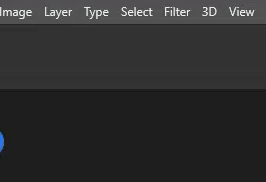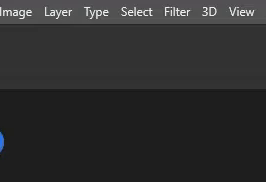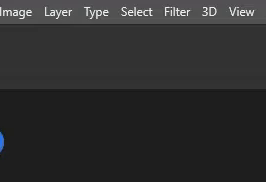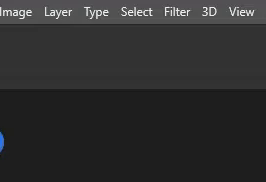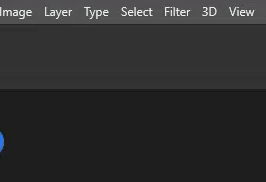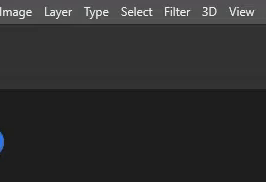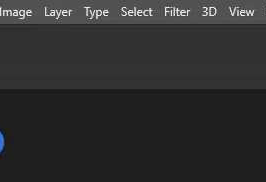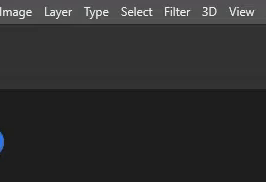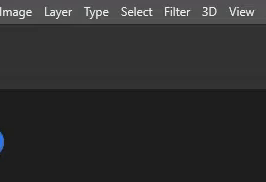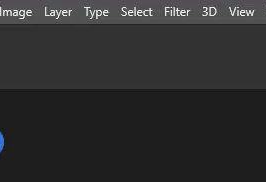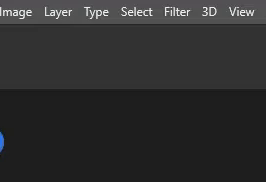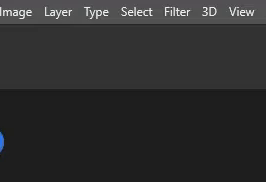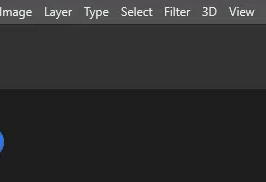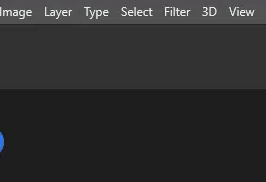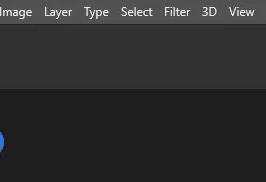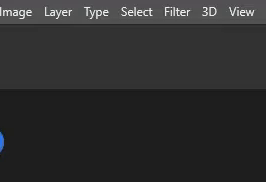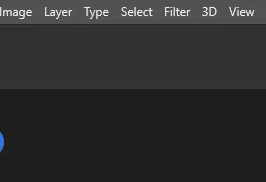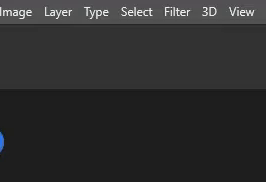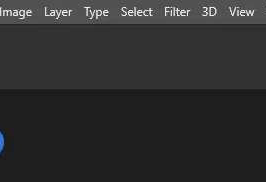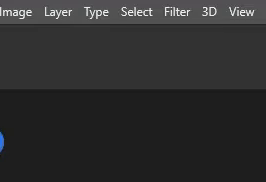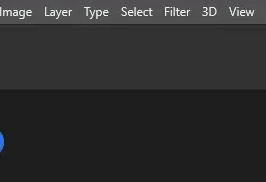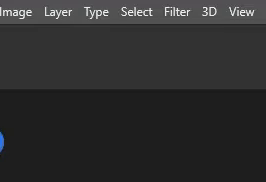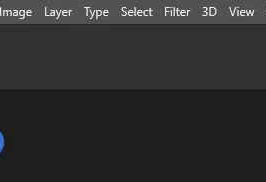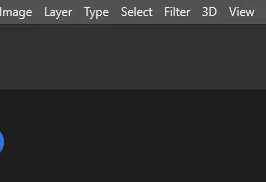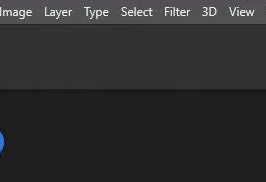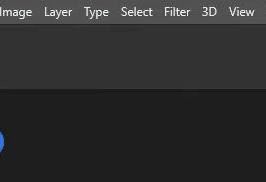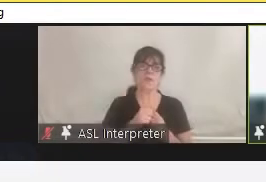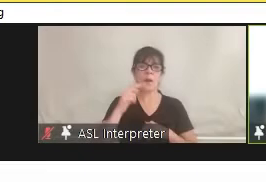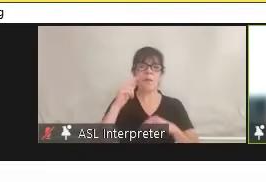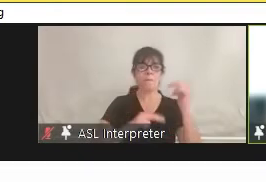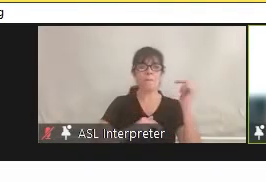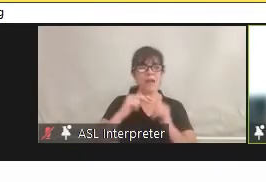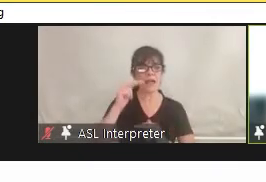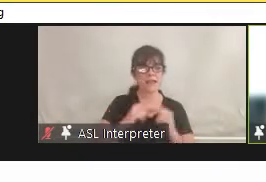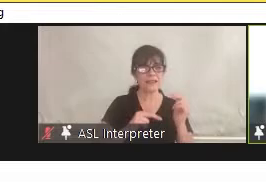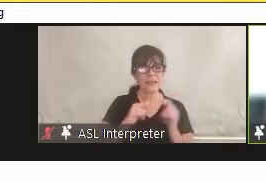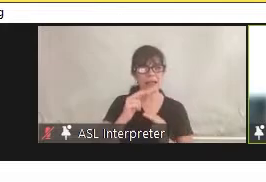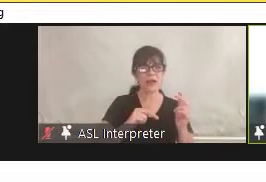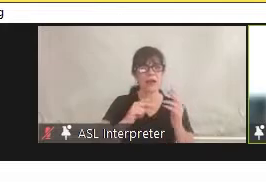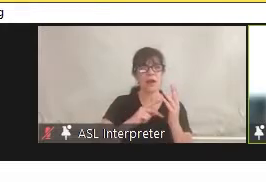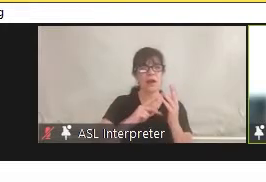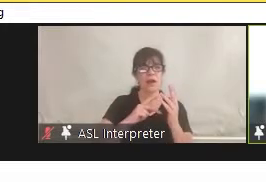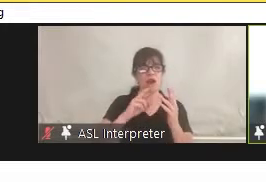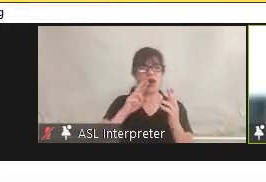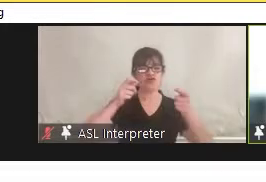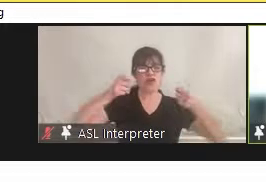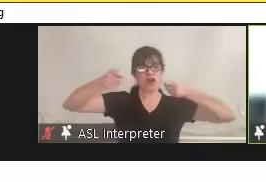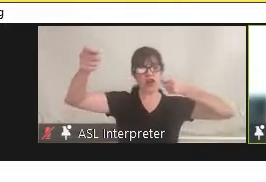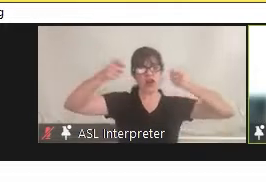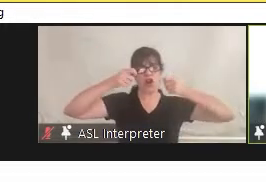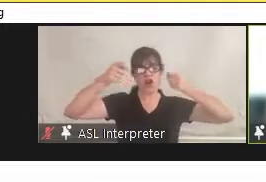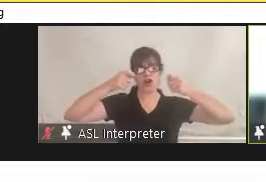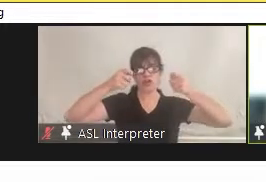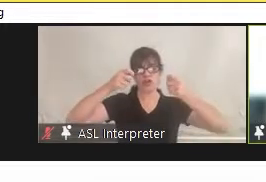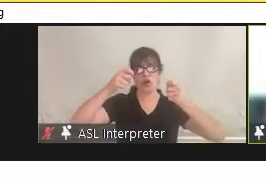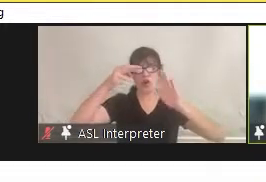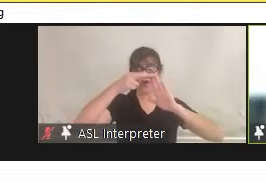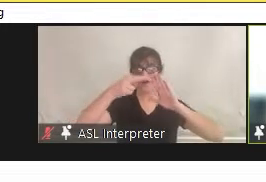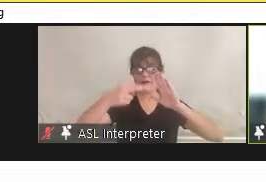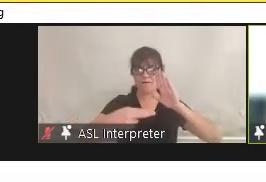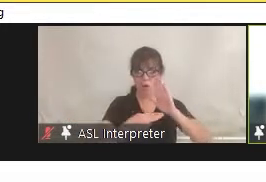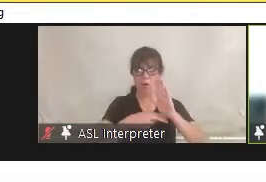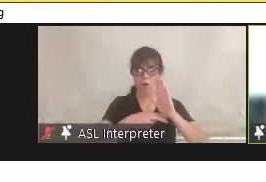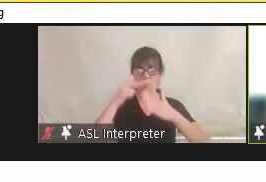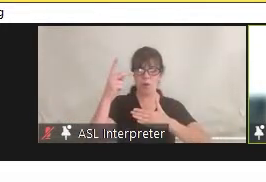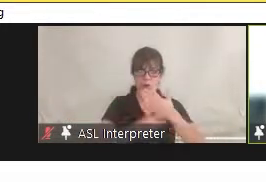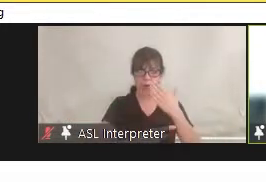can move to the next slide, please. Building Regulatory Reform Program, which is also supported by GFDRR.